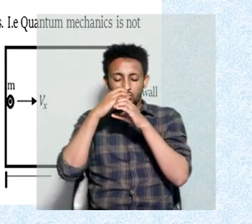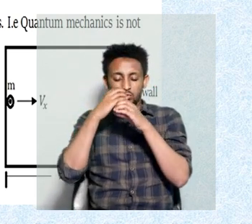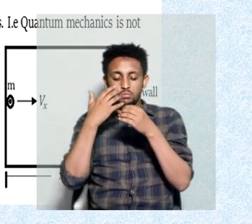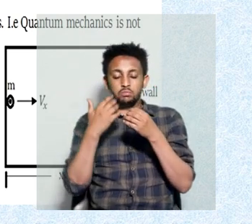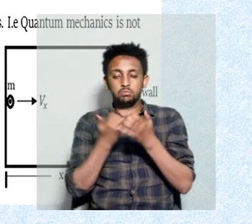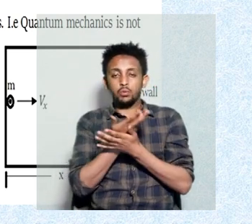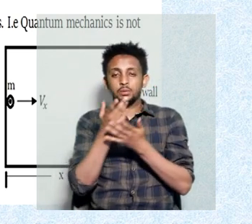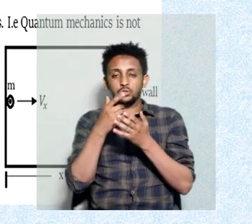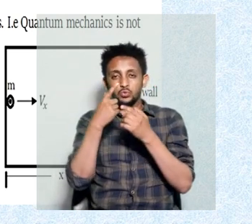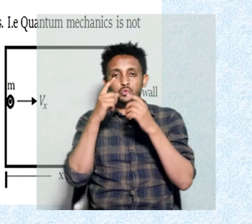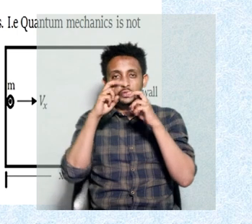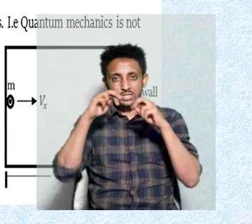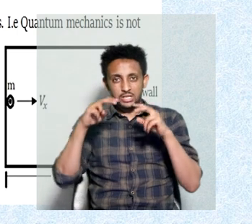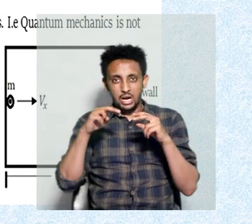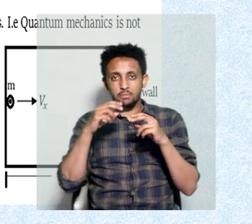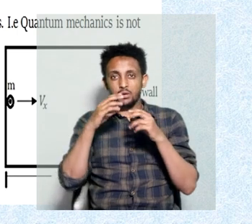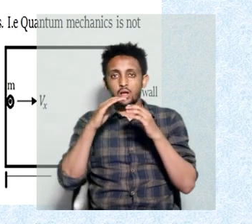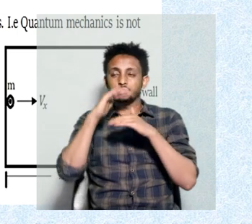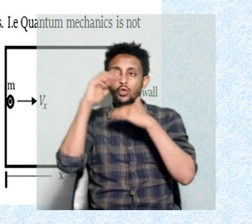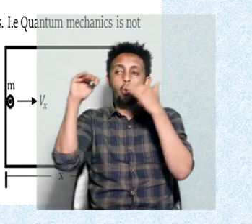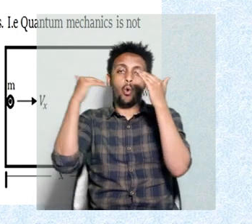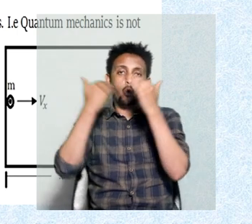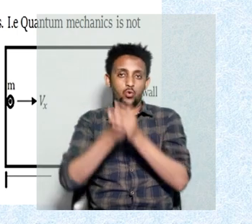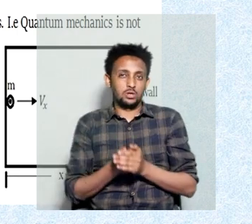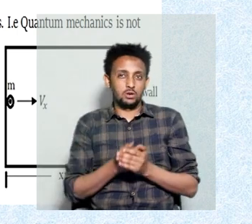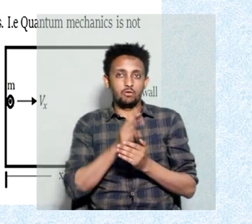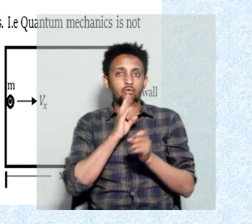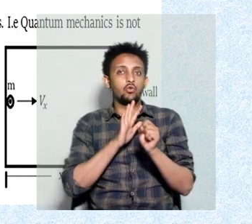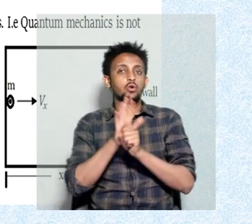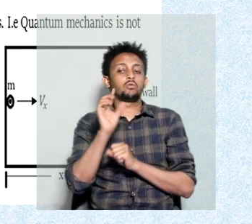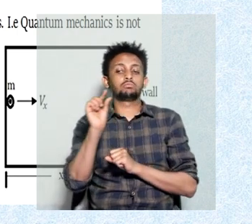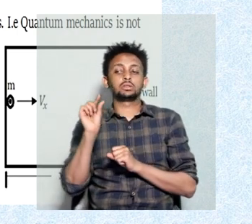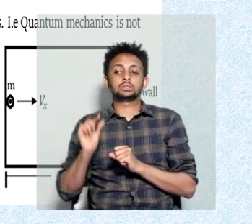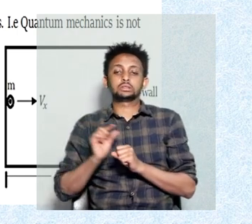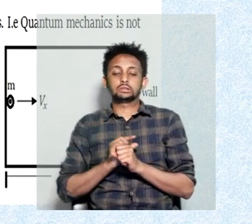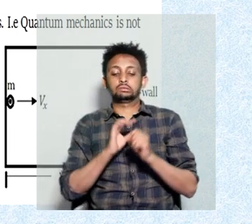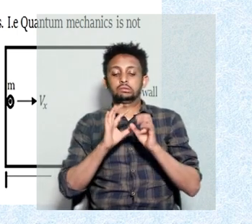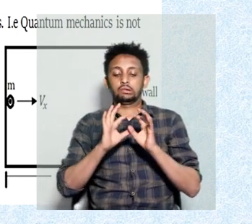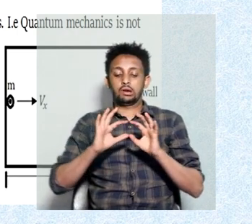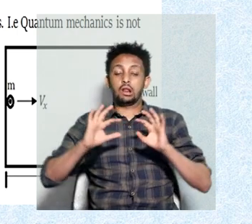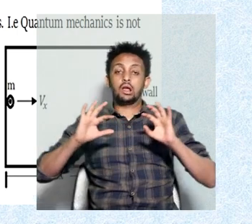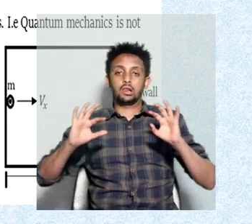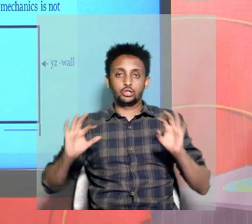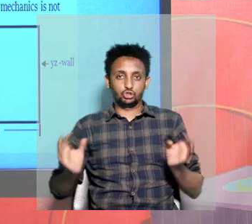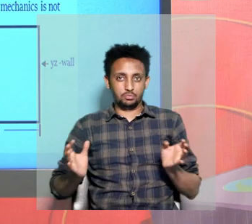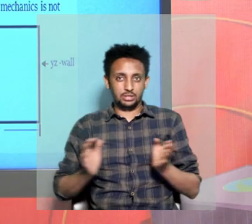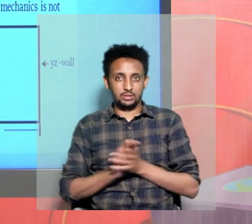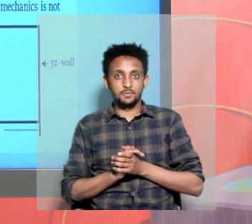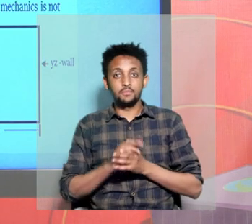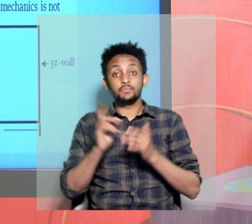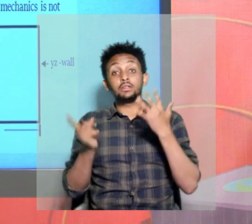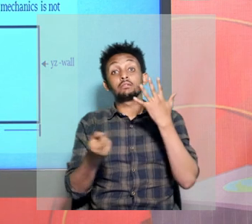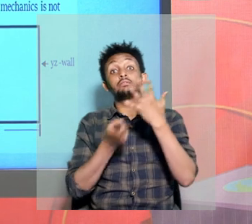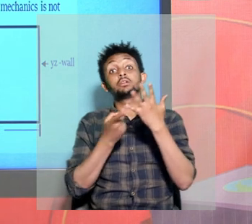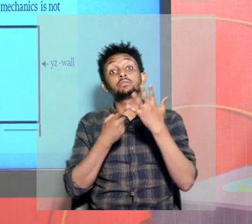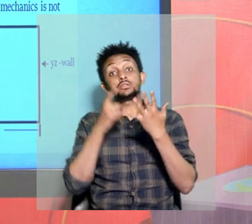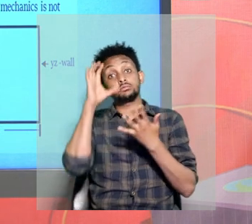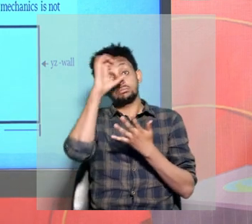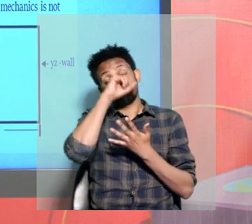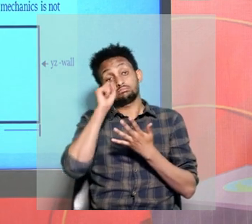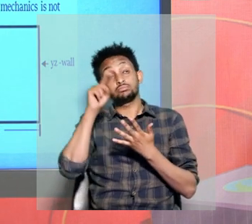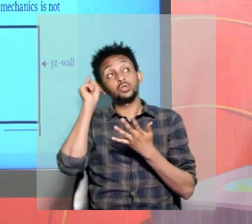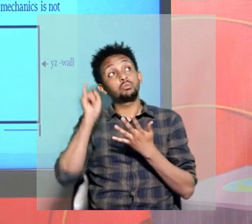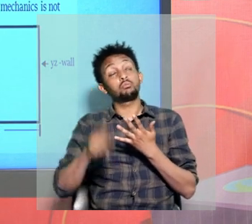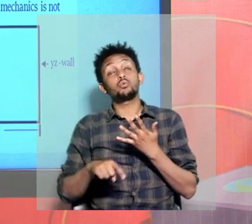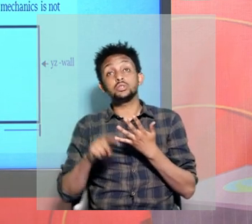and should describe the system as a whole. And the volume of a particle is negligible. The fifth assumption is it is